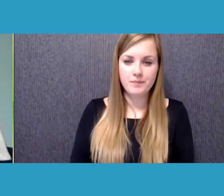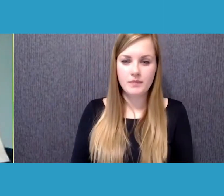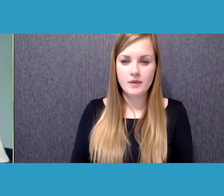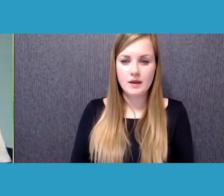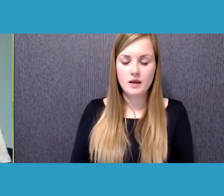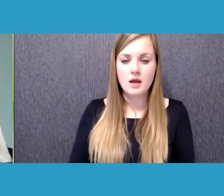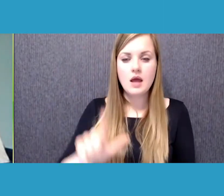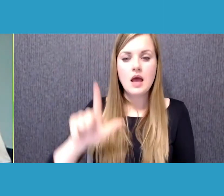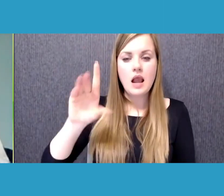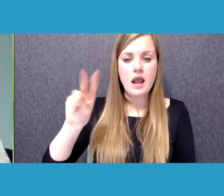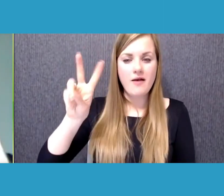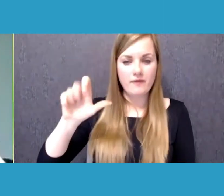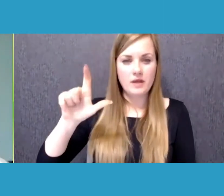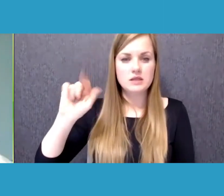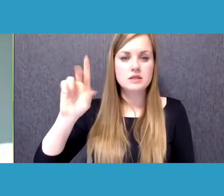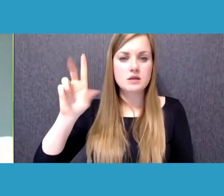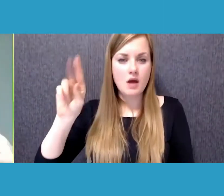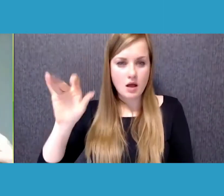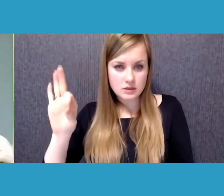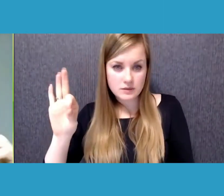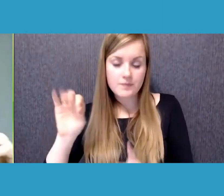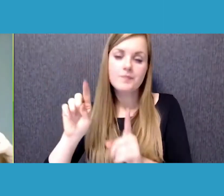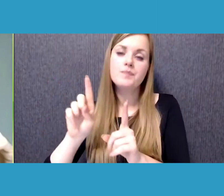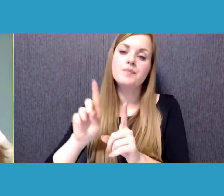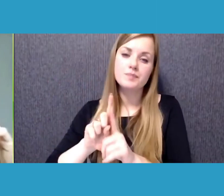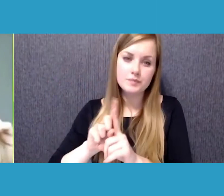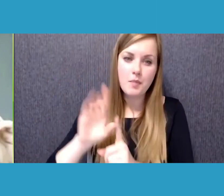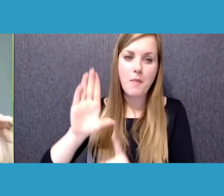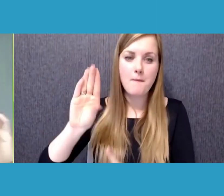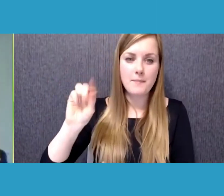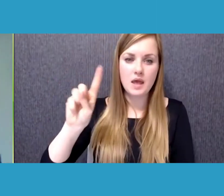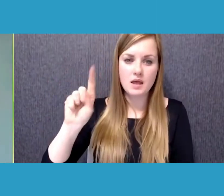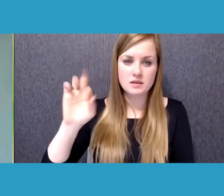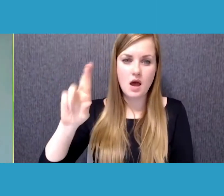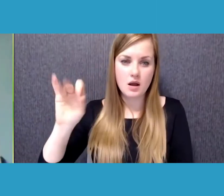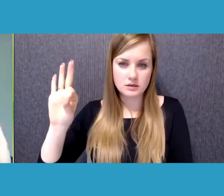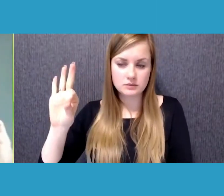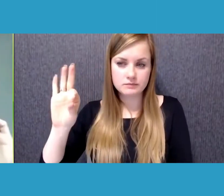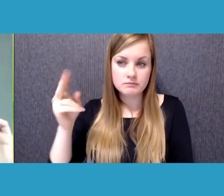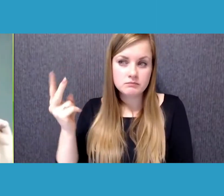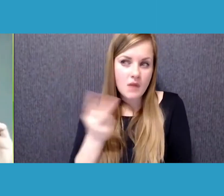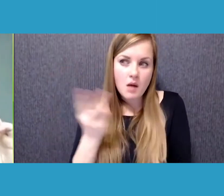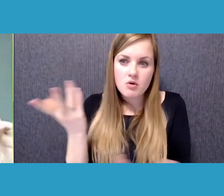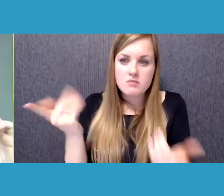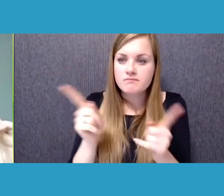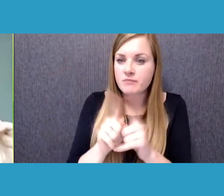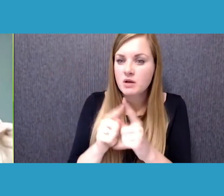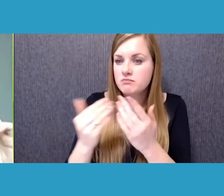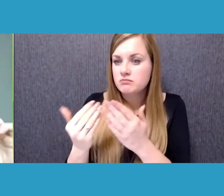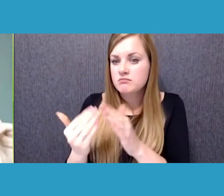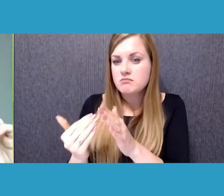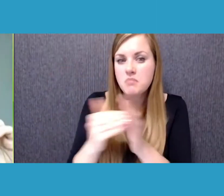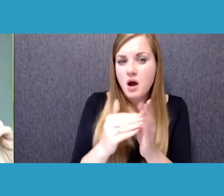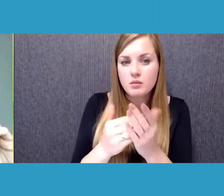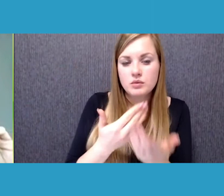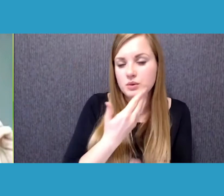To conclude, I'd just like to say a few points. The online world has become, and I think at least since